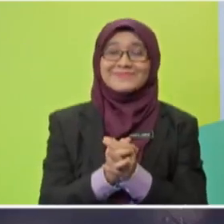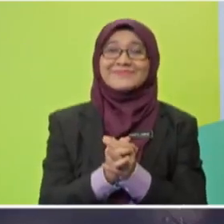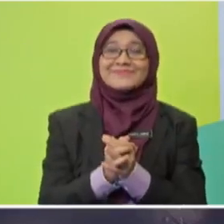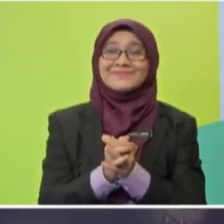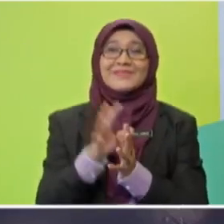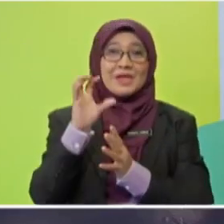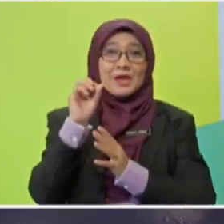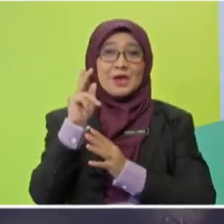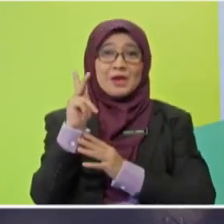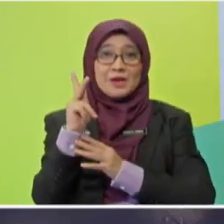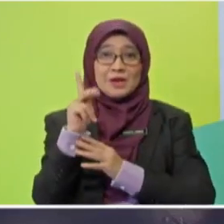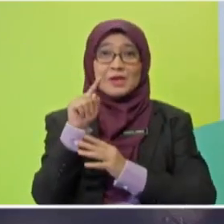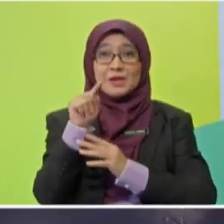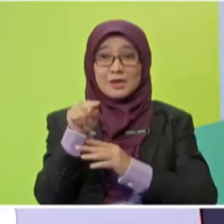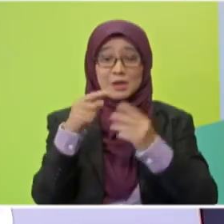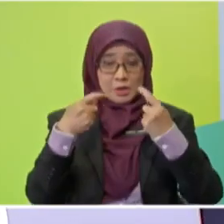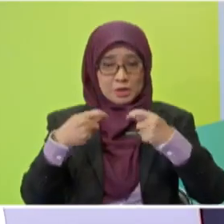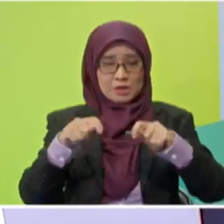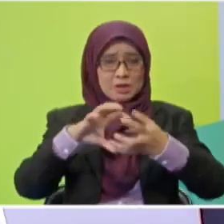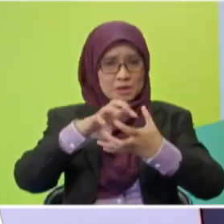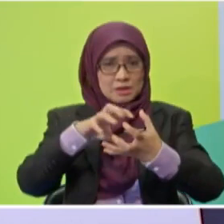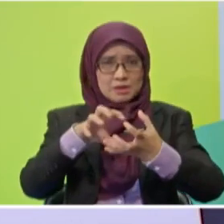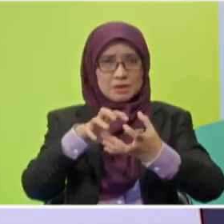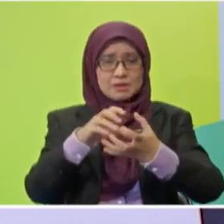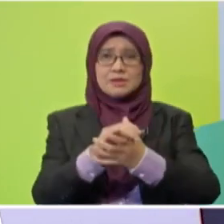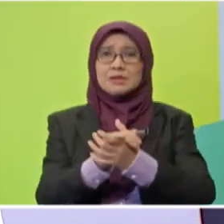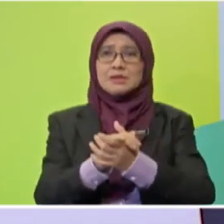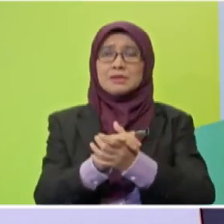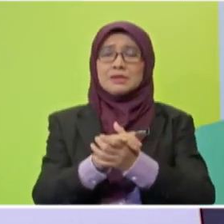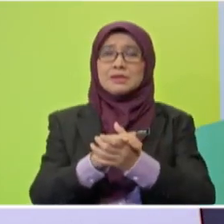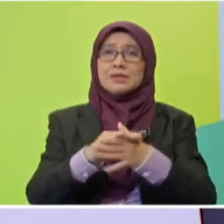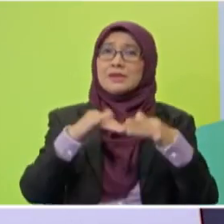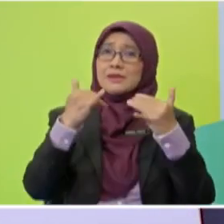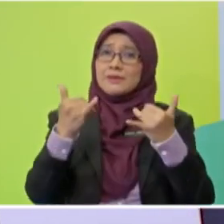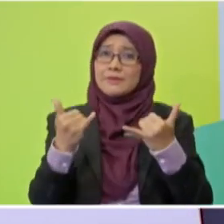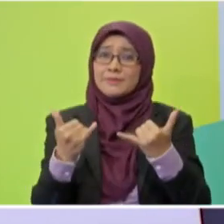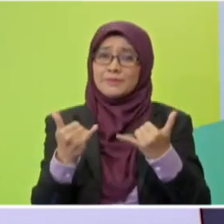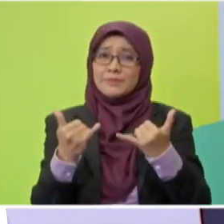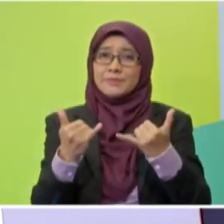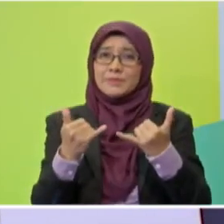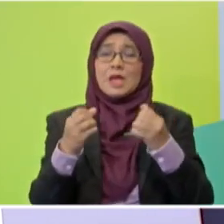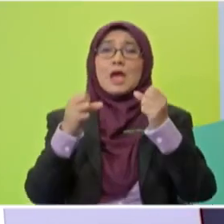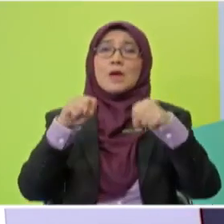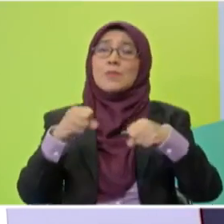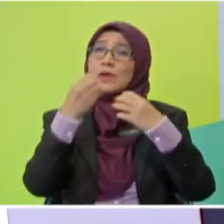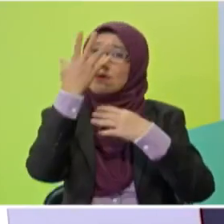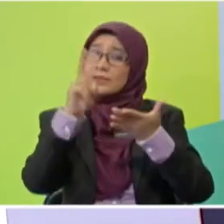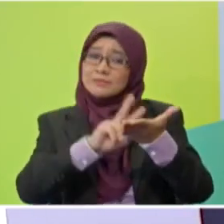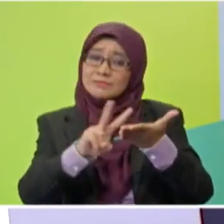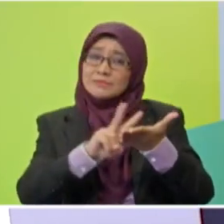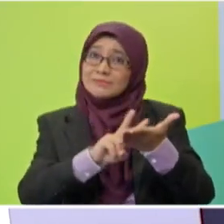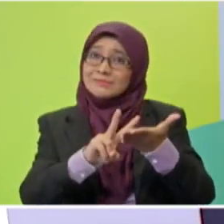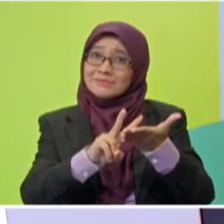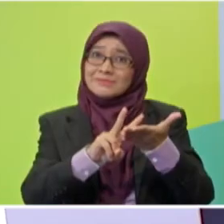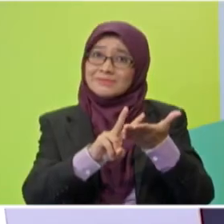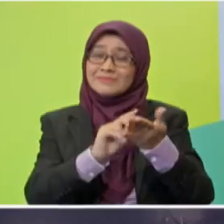I saw you're trying to mix it right. Actually, we Yes. have with the right amount, then only we can mix it. Okay. So can you tell me the measurement of the